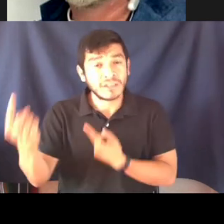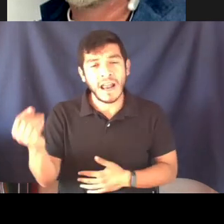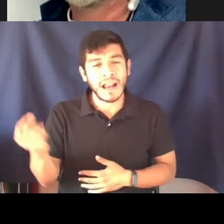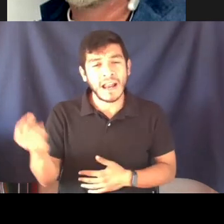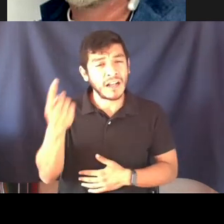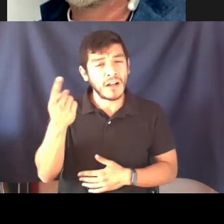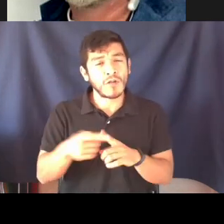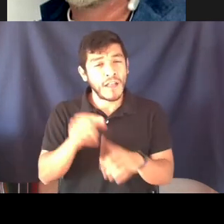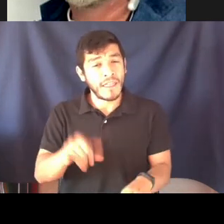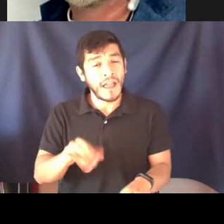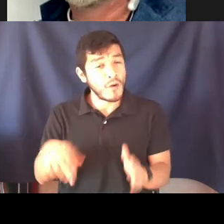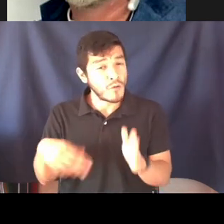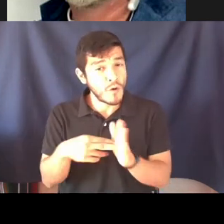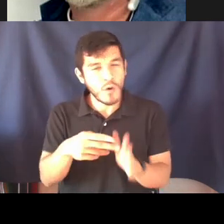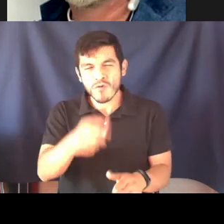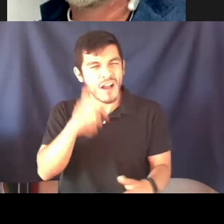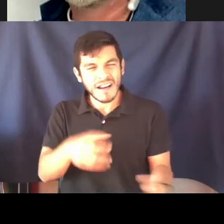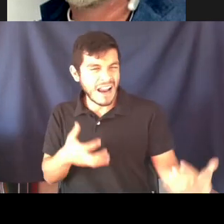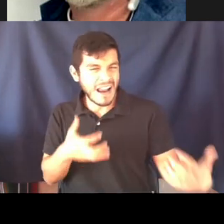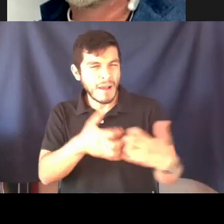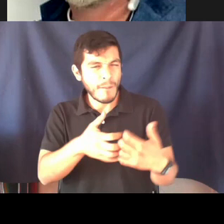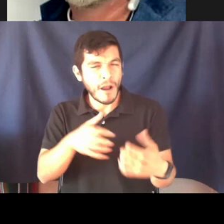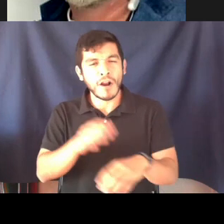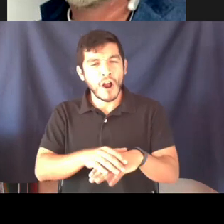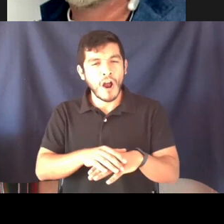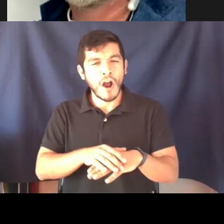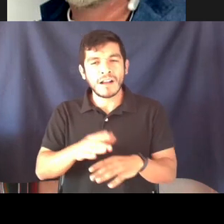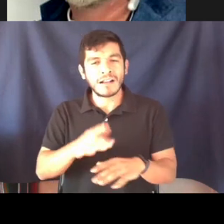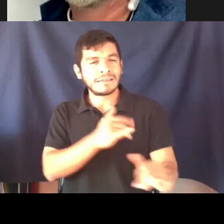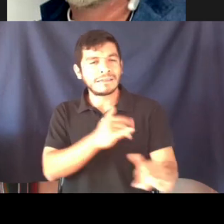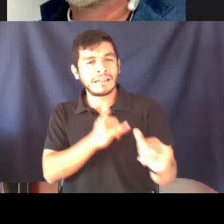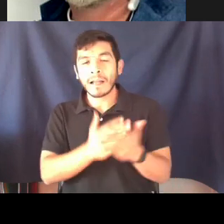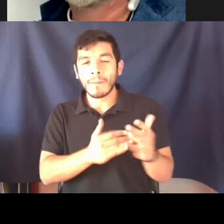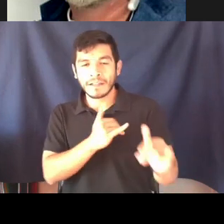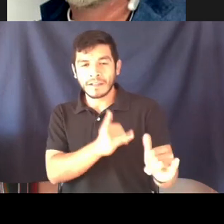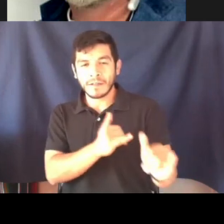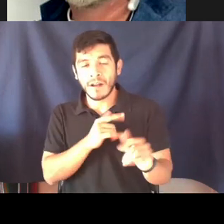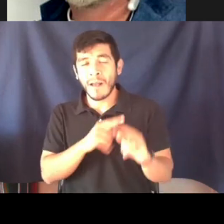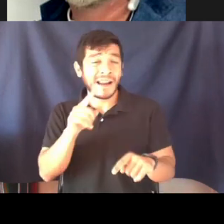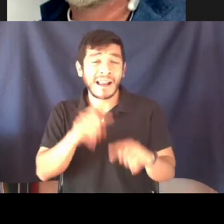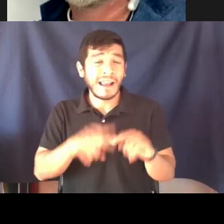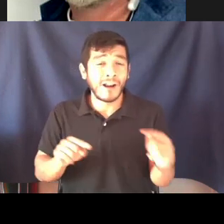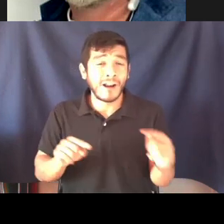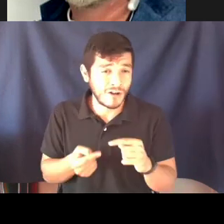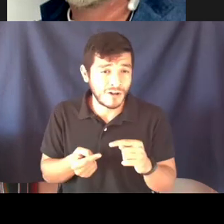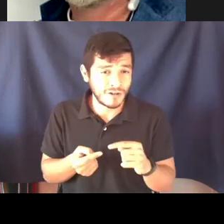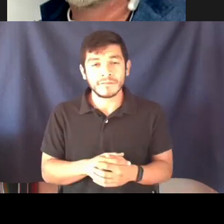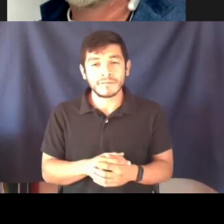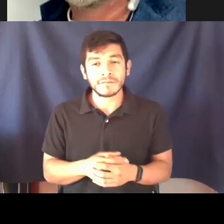kind of surface level similarities, but it can't hurt, right? It's often I think, an important